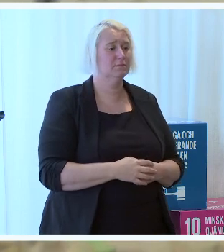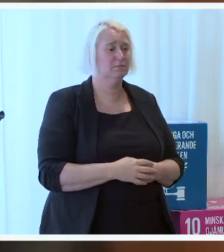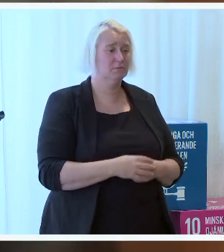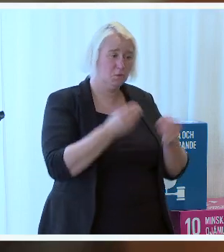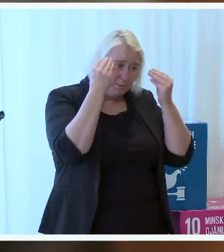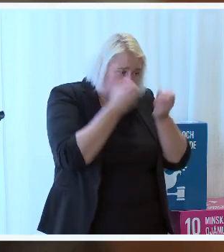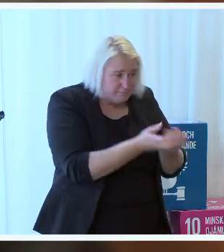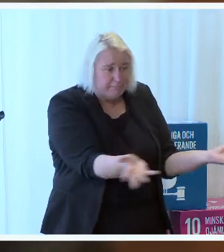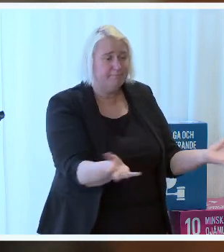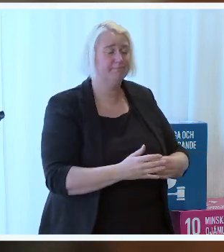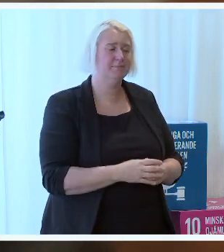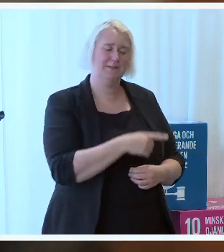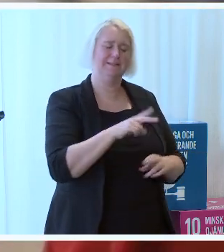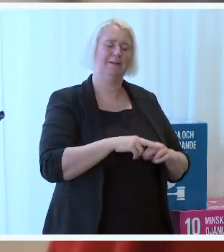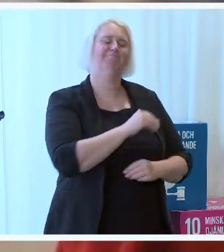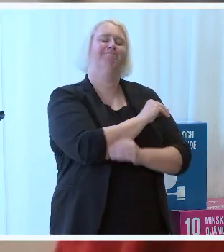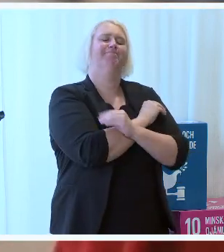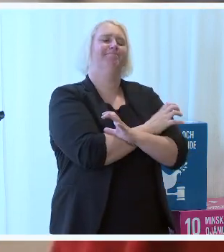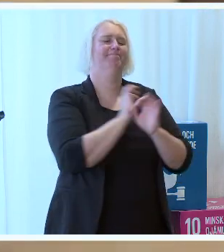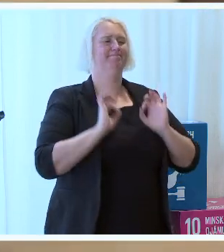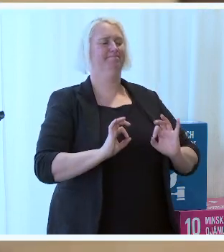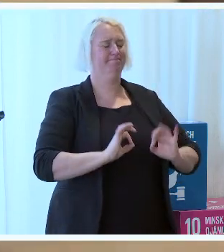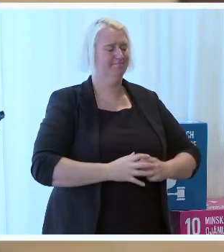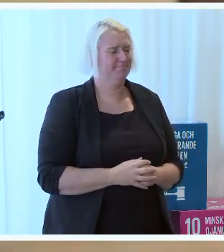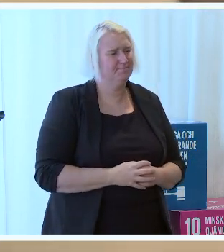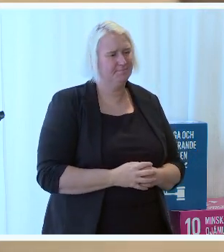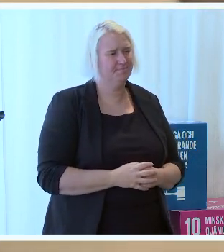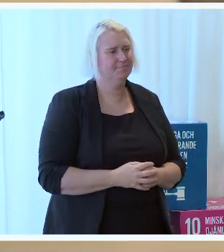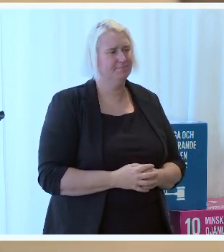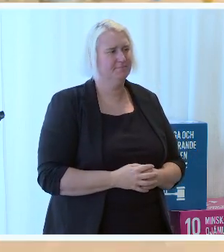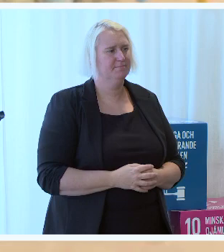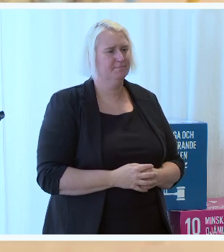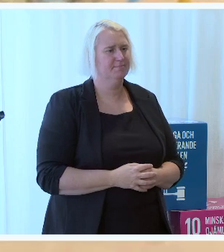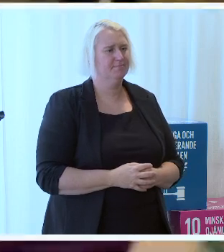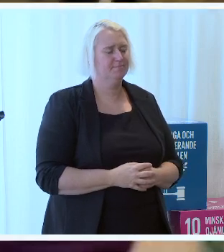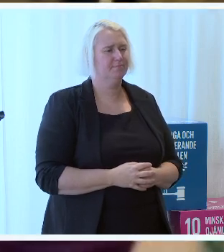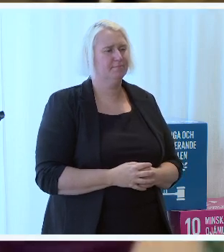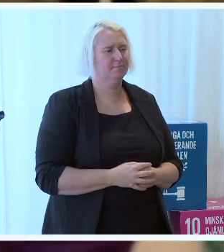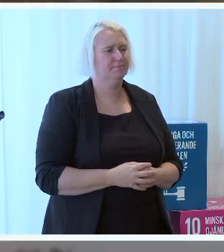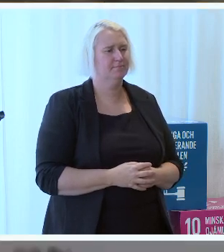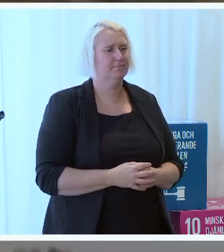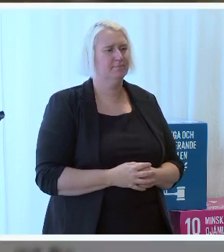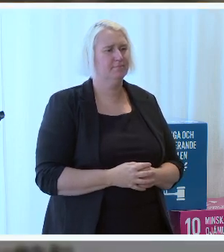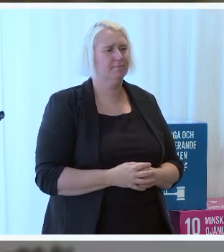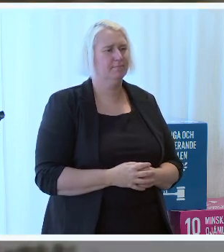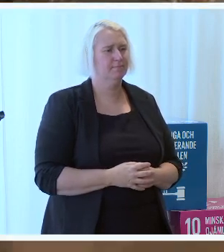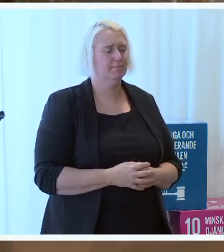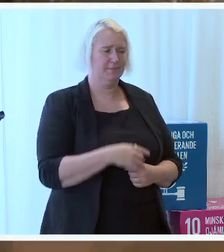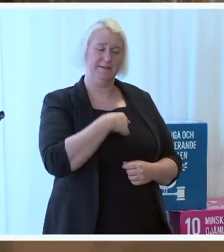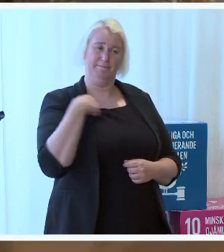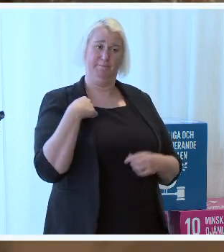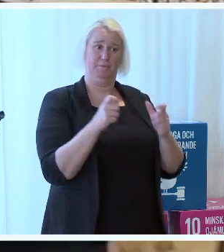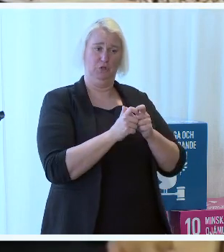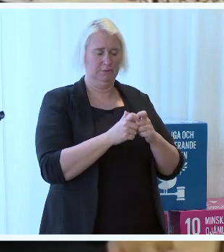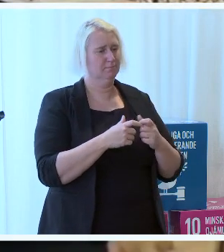build a better future. Because of you, Islamic Relief's safe villages mean that children are living in a safer